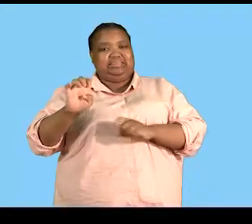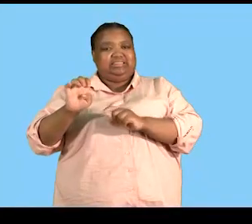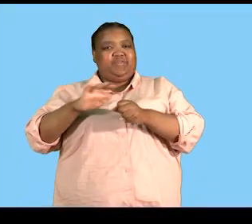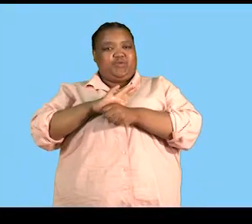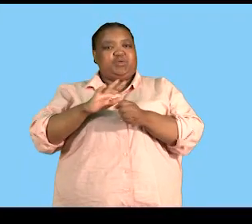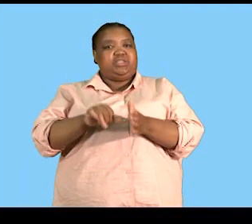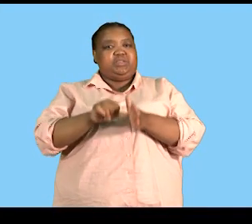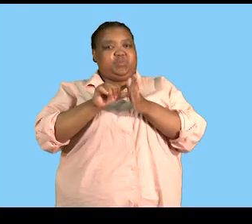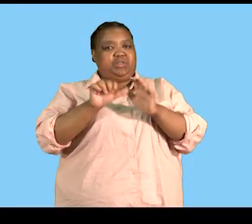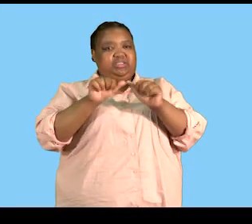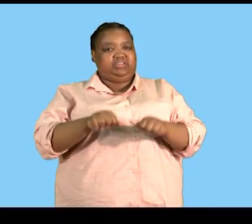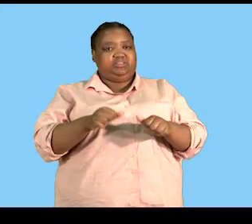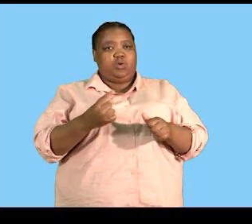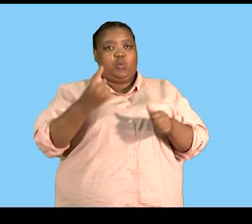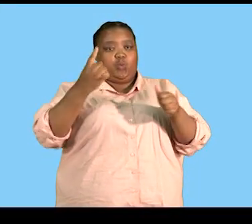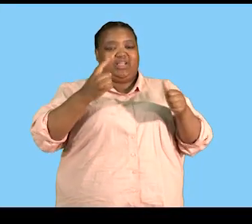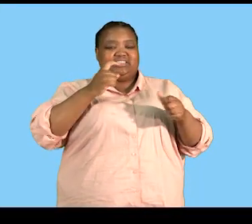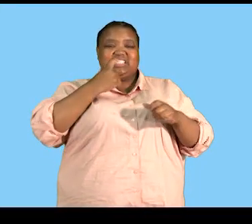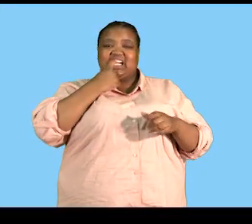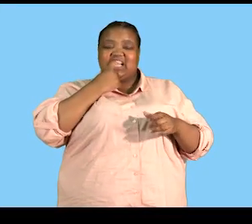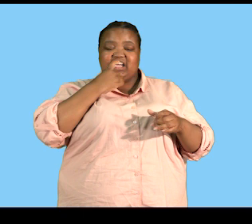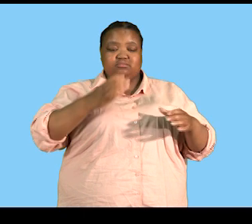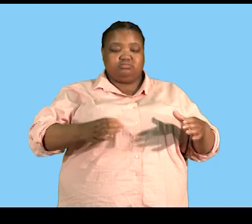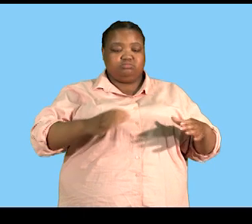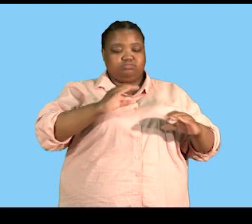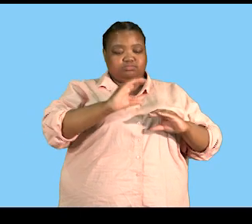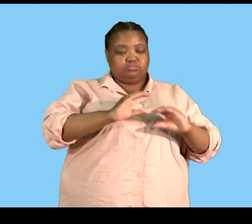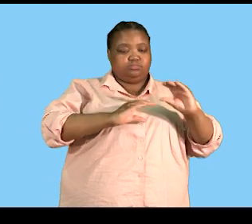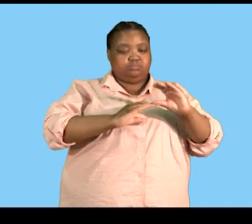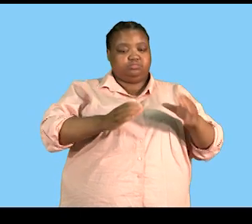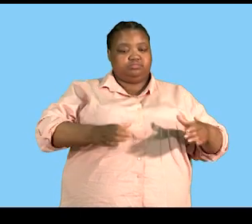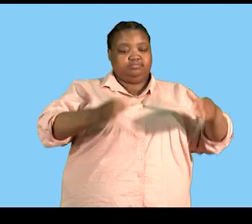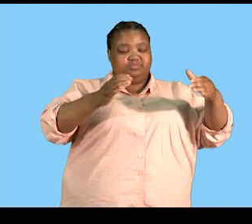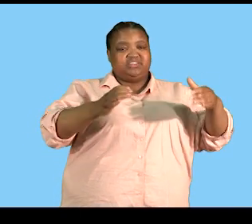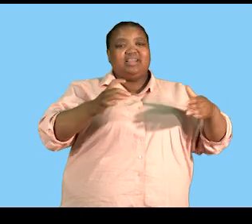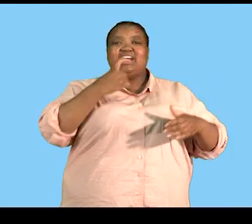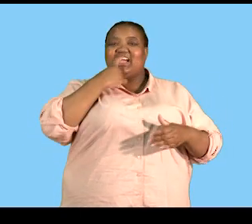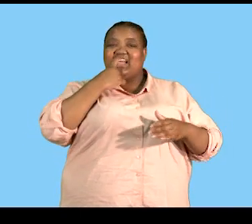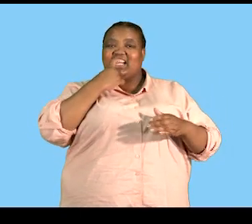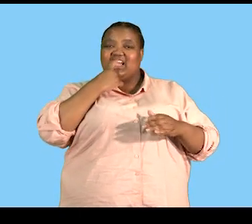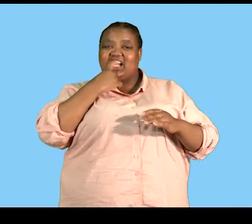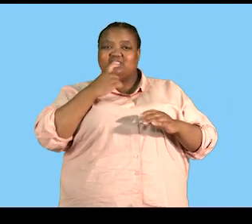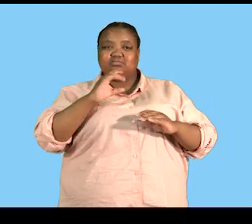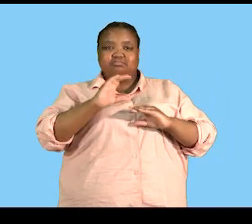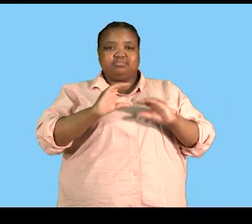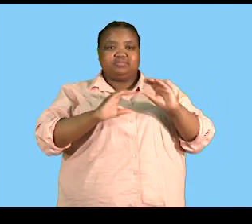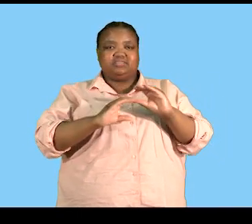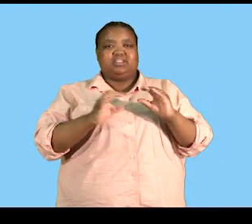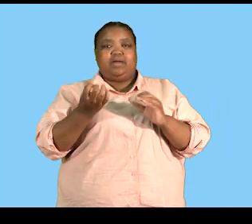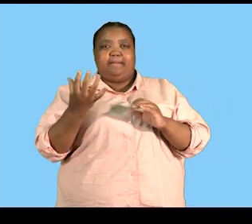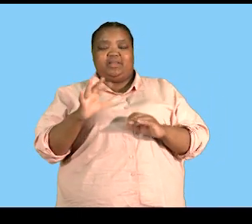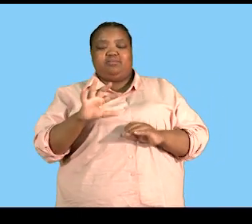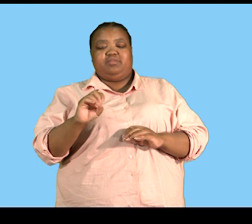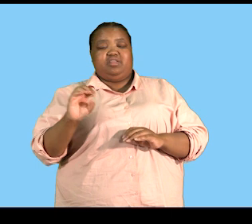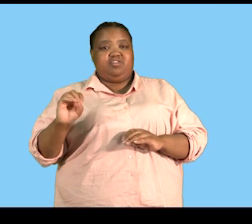full truckload, if one pallet has got 500 bricks. Remember, a